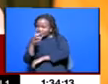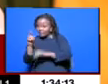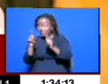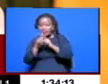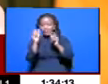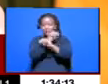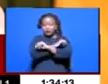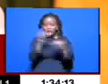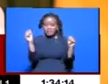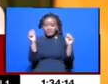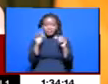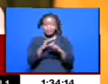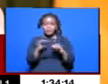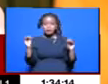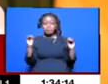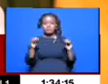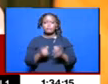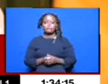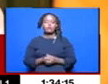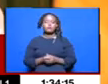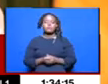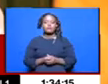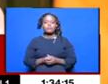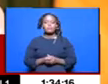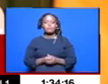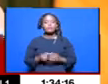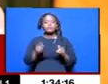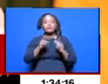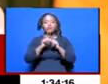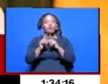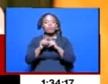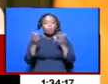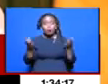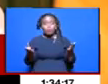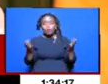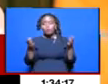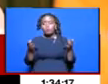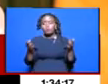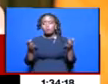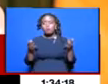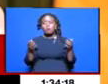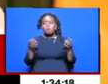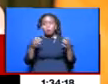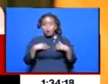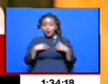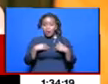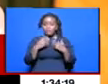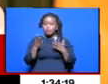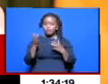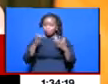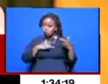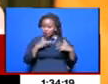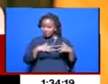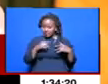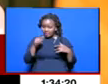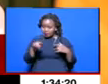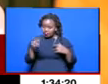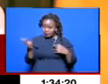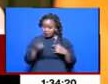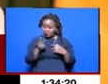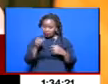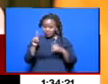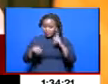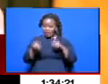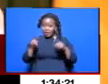president. And having carefully considered those arguments, I